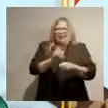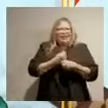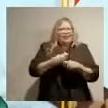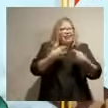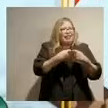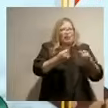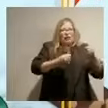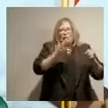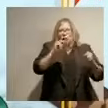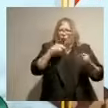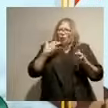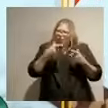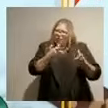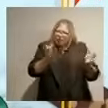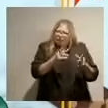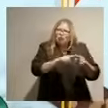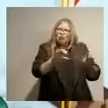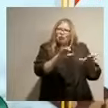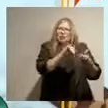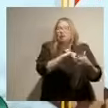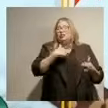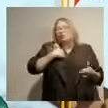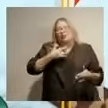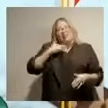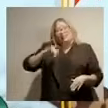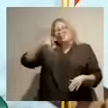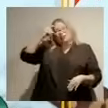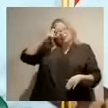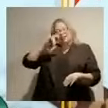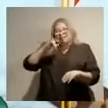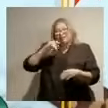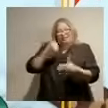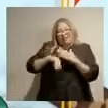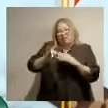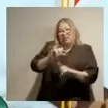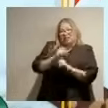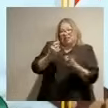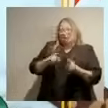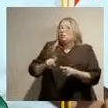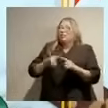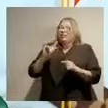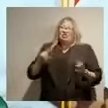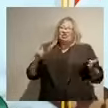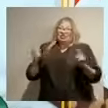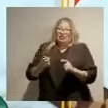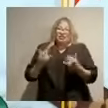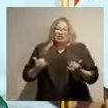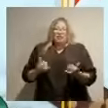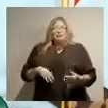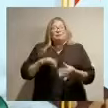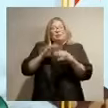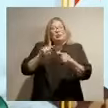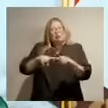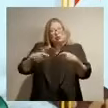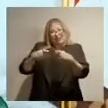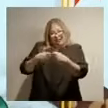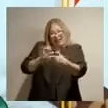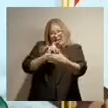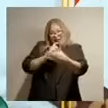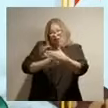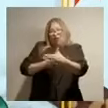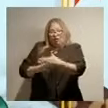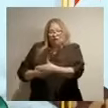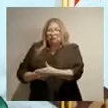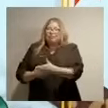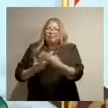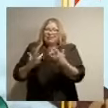So we think it was prudent under the circumstance, but it's changed. Now, as it relates to the utility costs more broadly, I want to